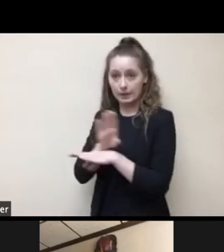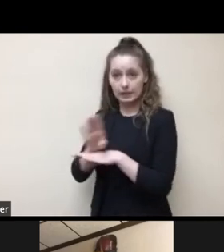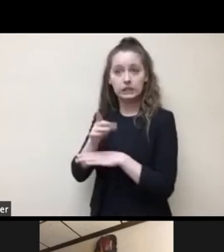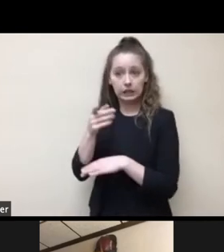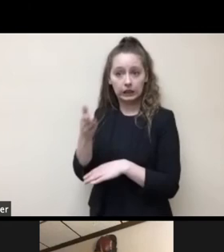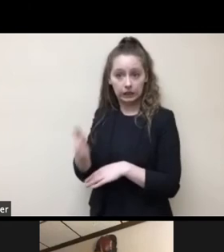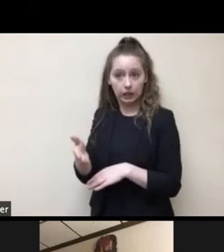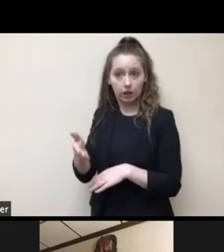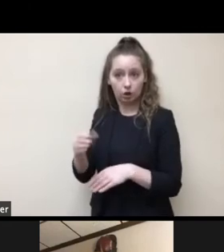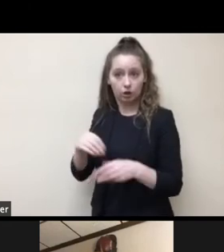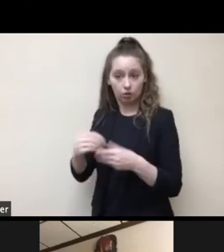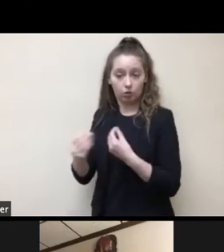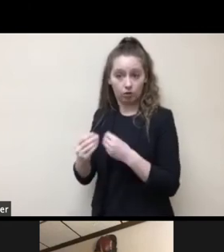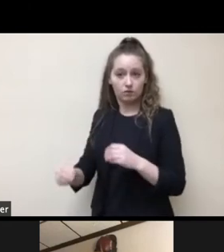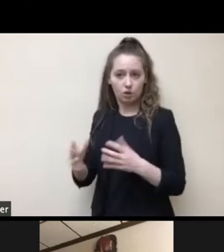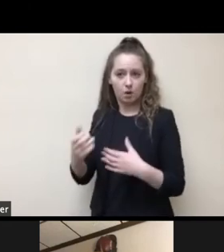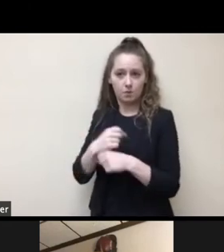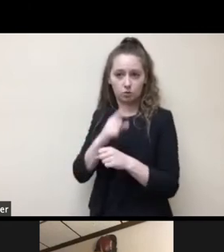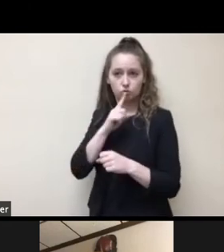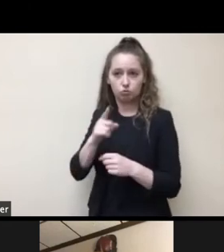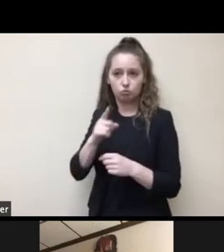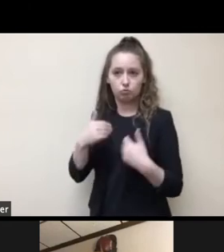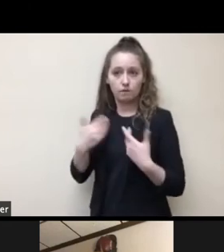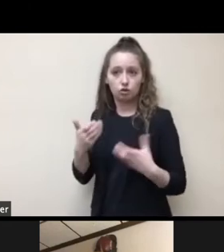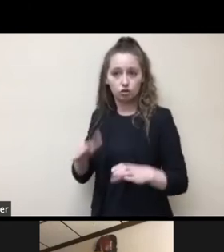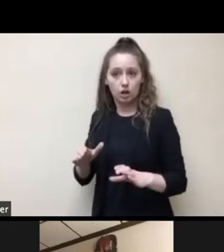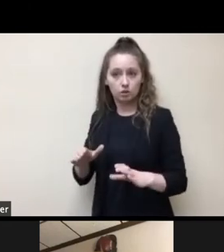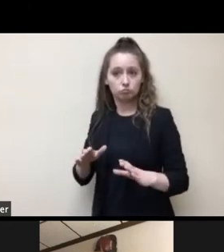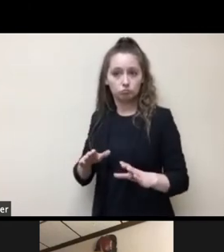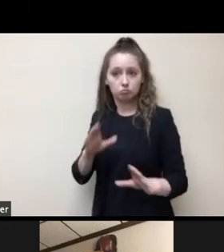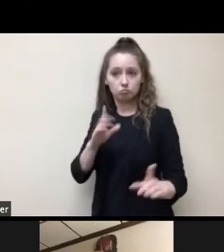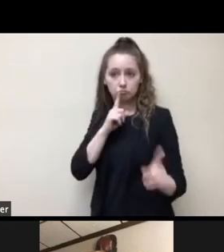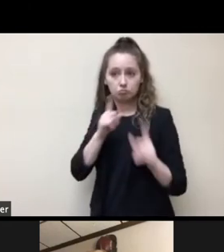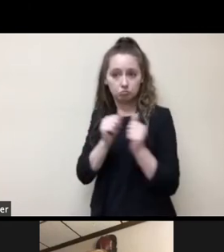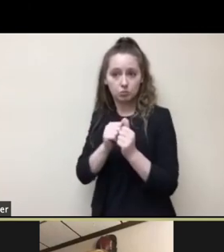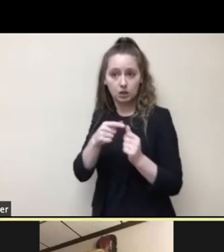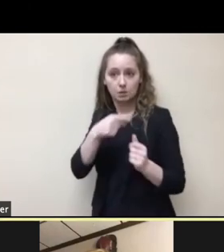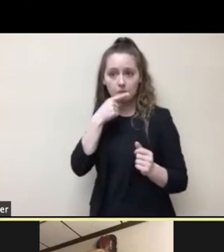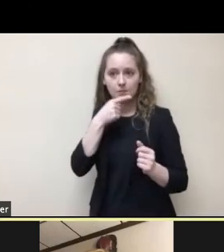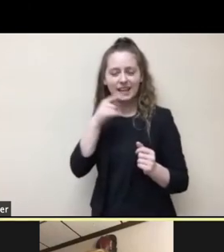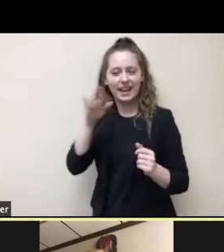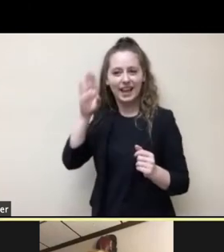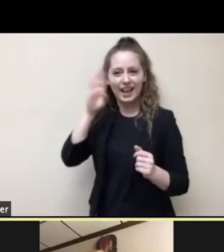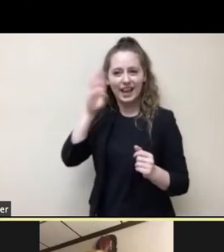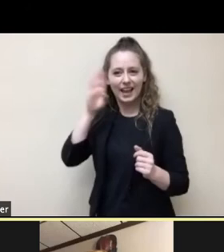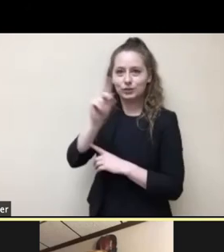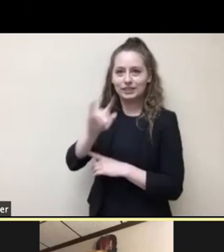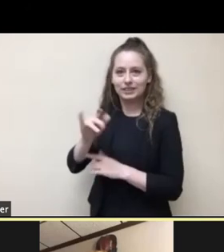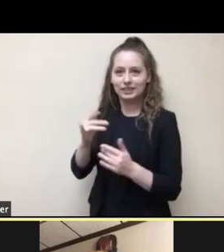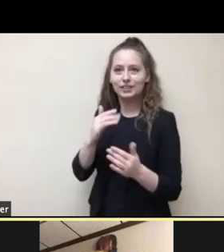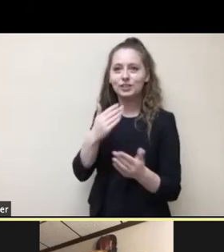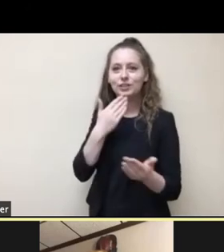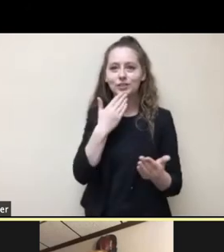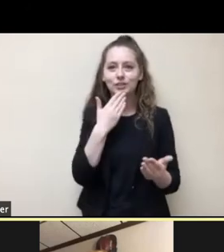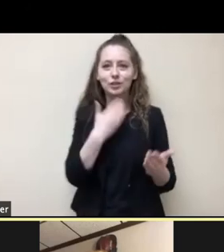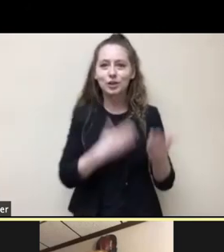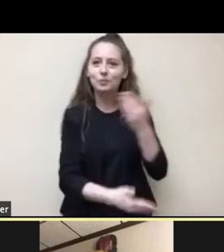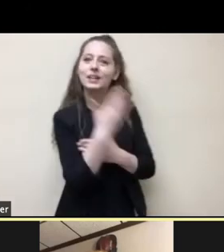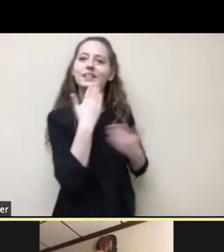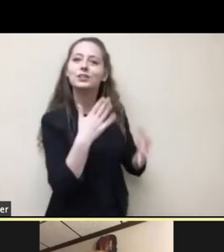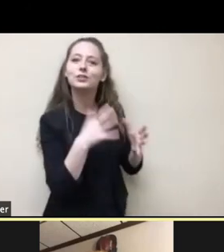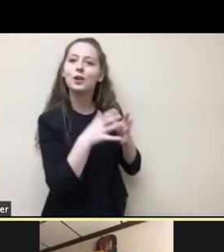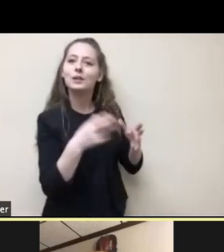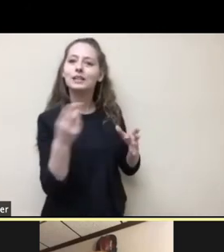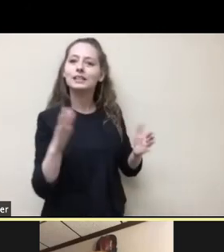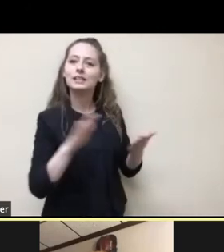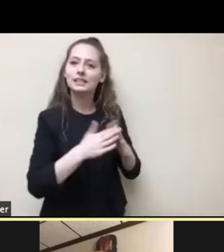you had a chance to address the public. We'll unmute you. Hi, Susie. Good morning. Thank you so much. The city of Hammond has done a fantastic job